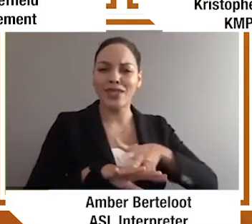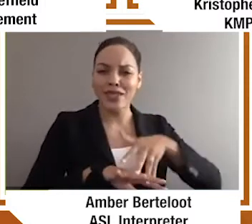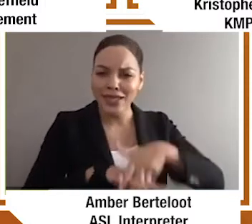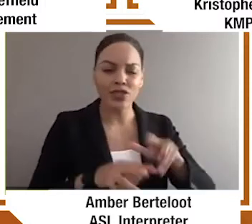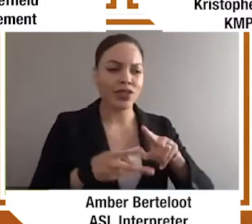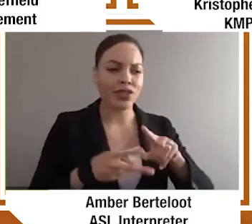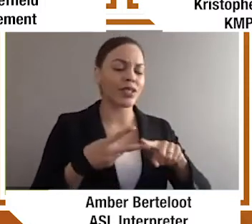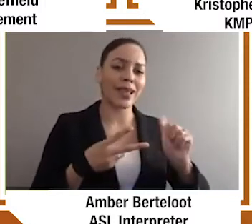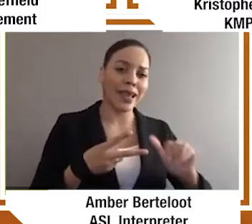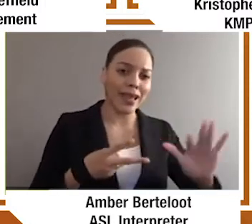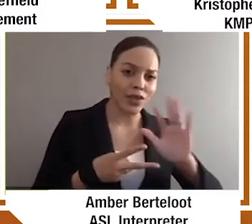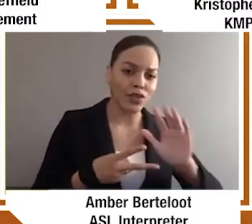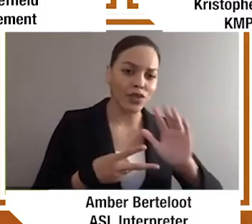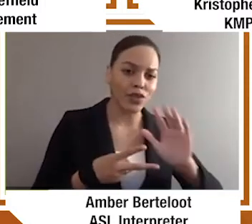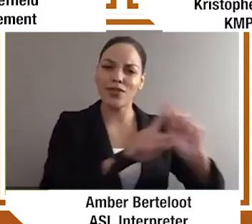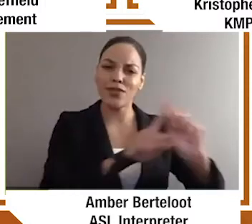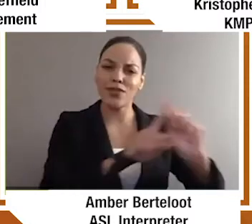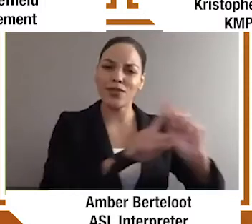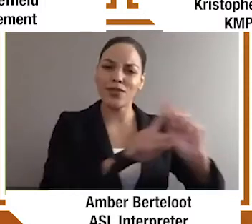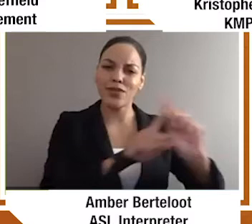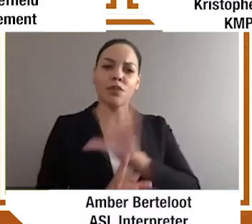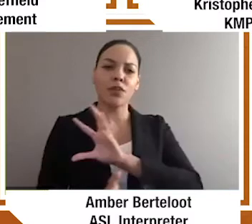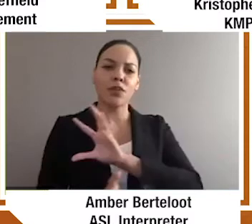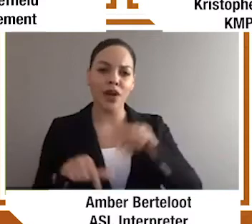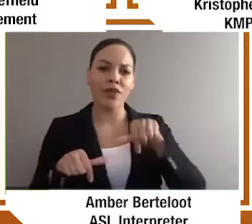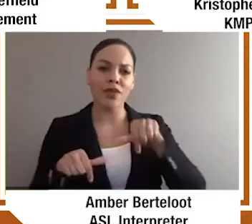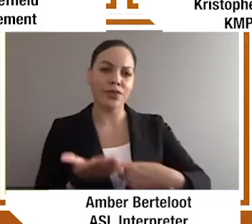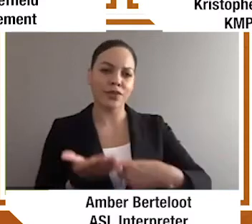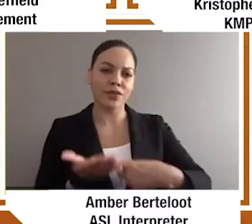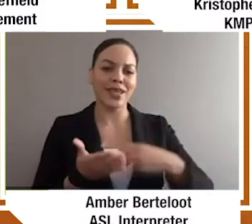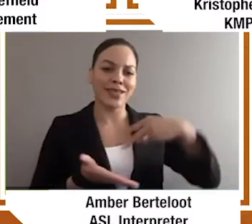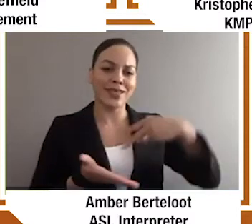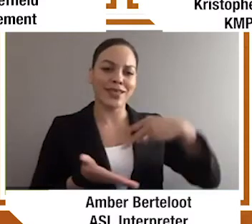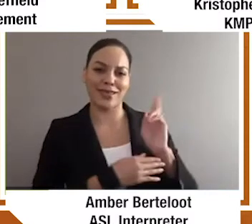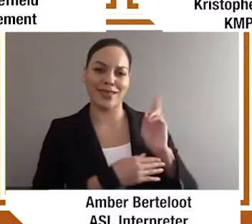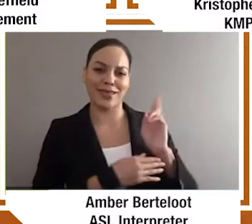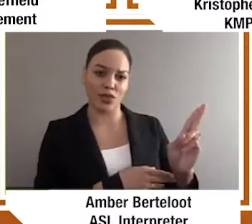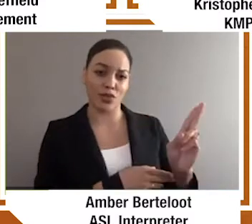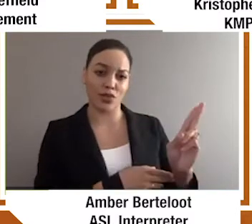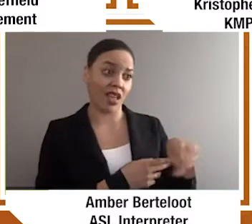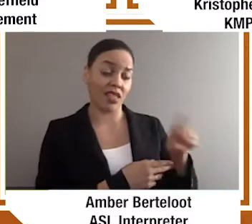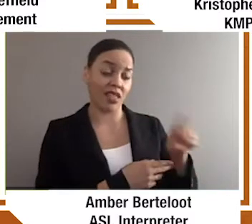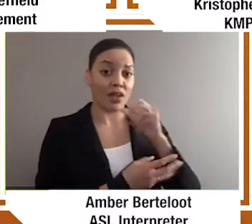more cultures that need to be part of this dance history that are just not included.